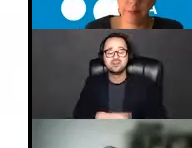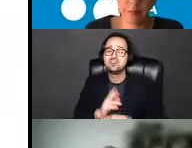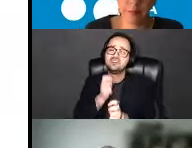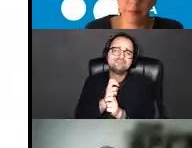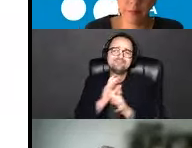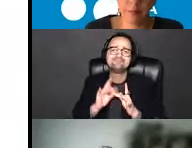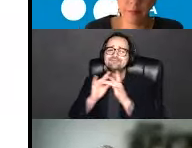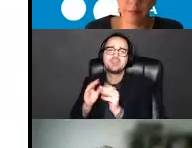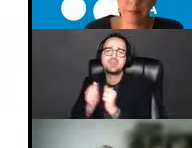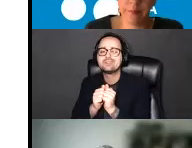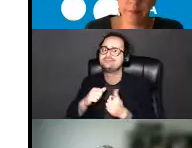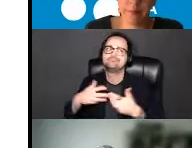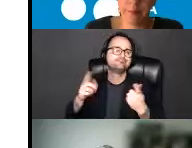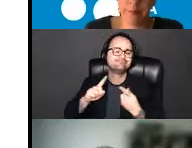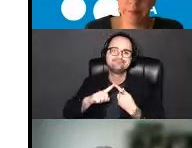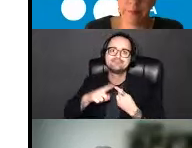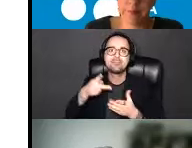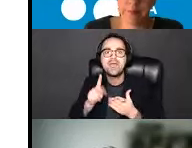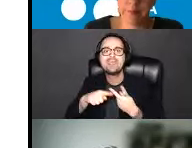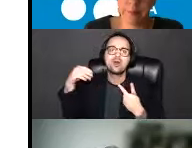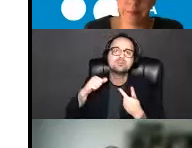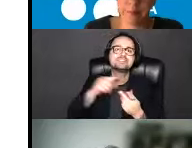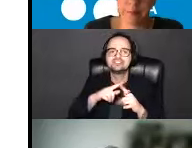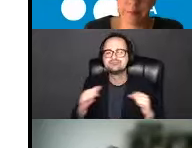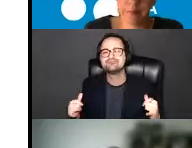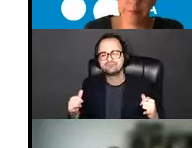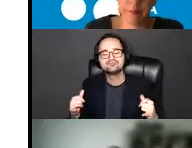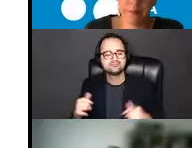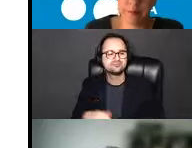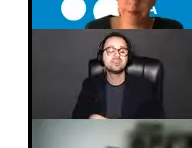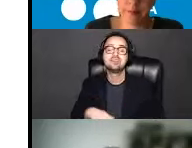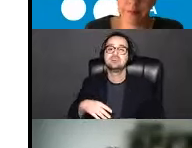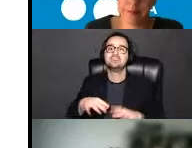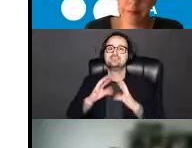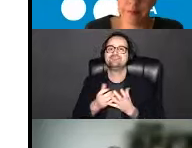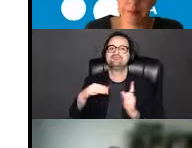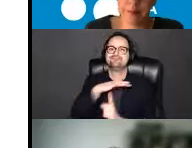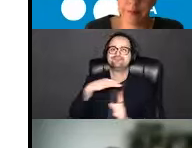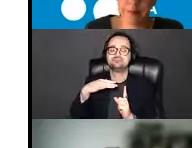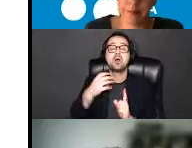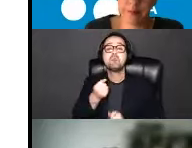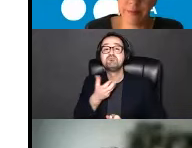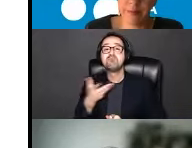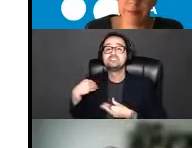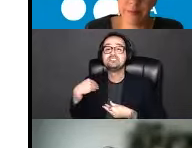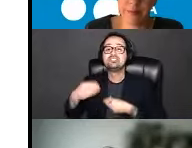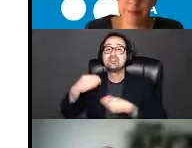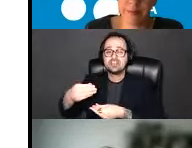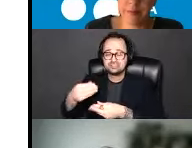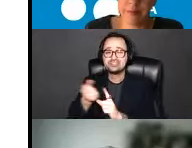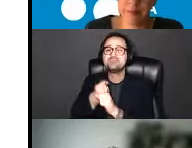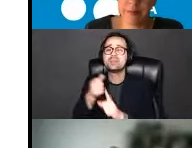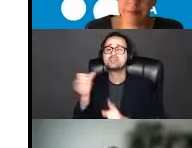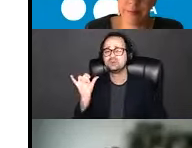issues of pay and compensation and all of that. So that's part of our context. The multi-generational impact,